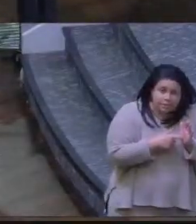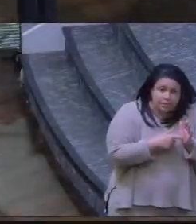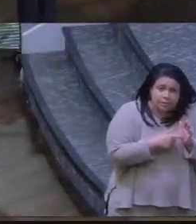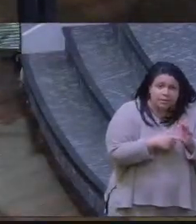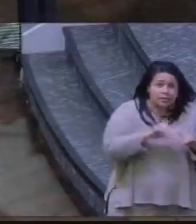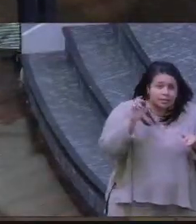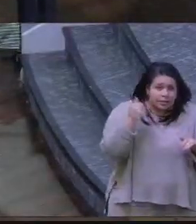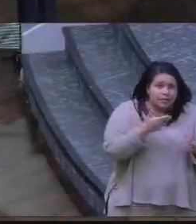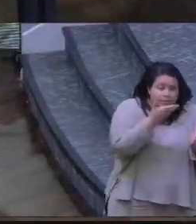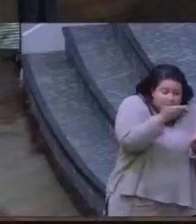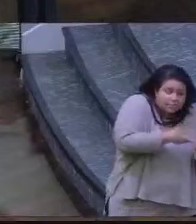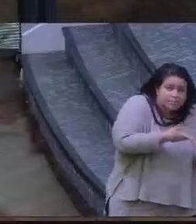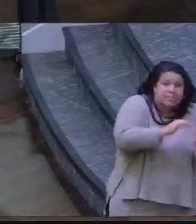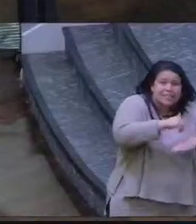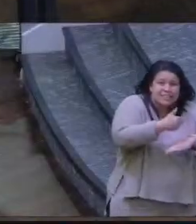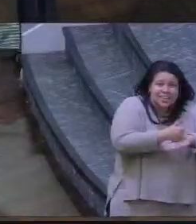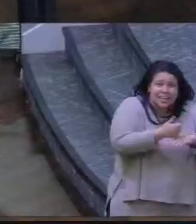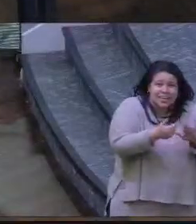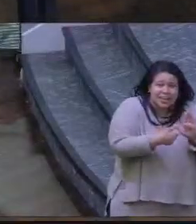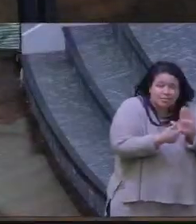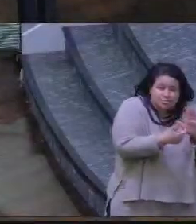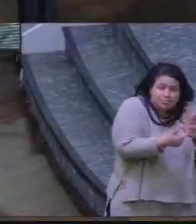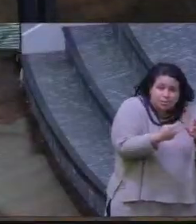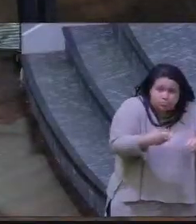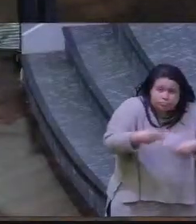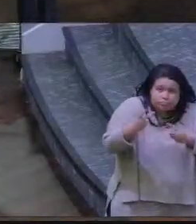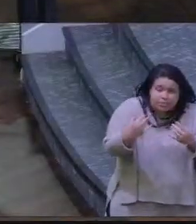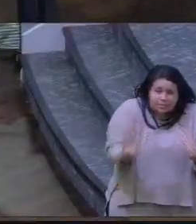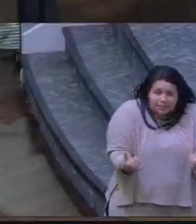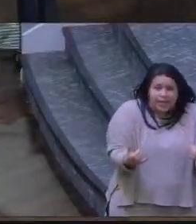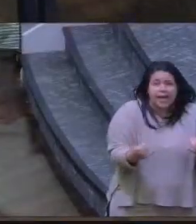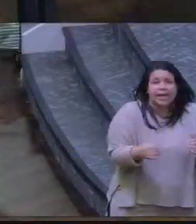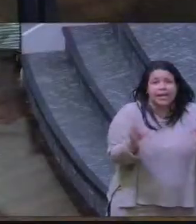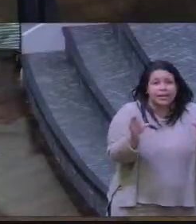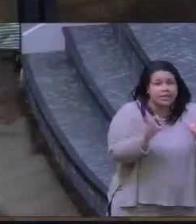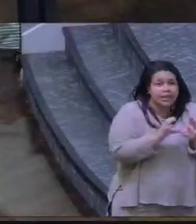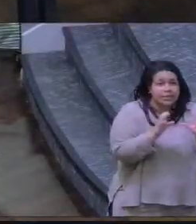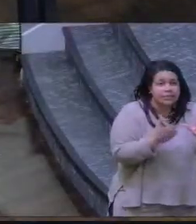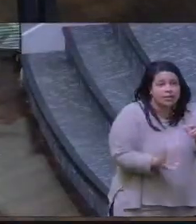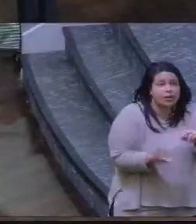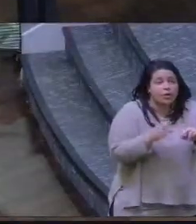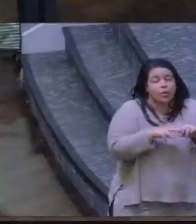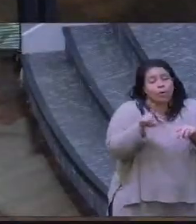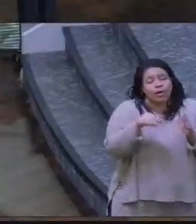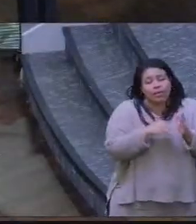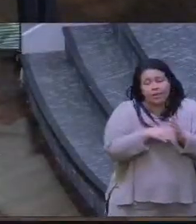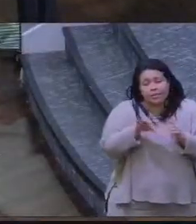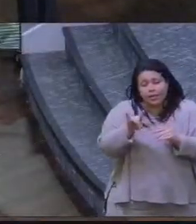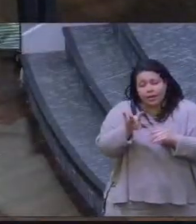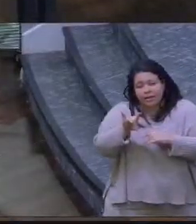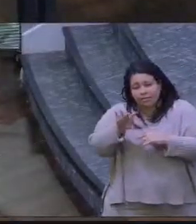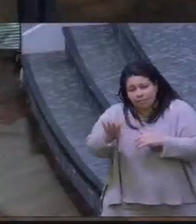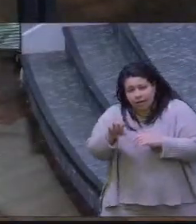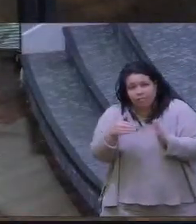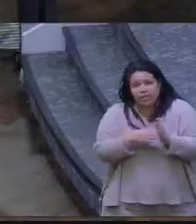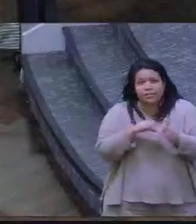today. Classified health insurance is going up to $1,885 per member per month. For us, that's an